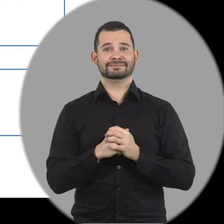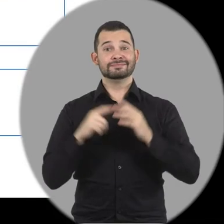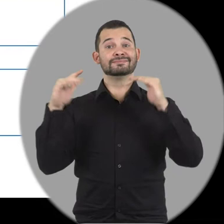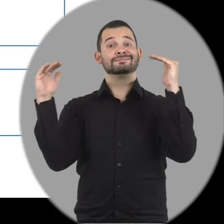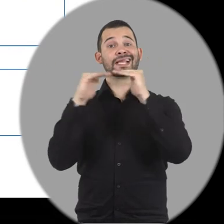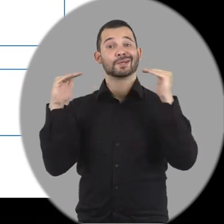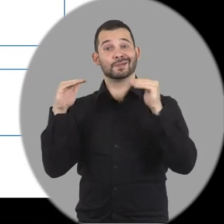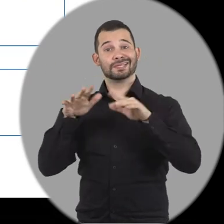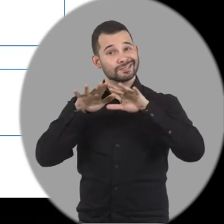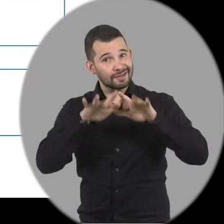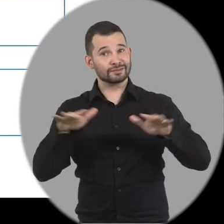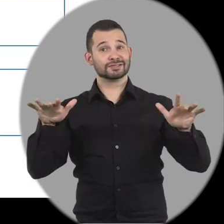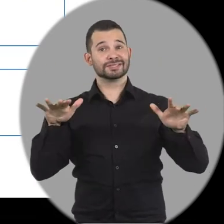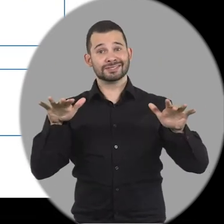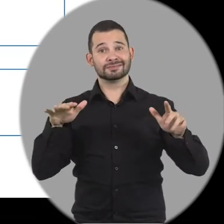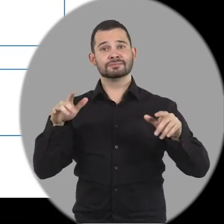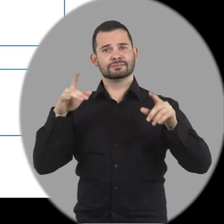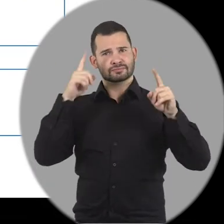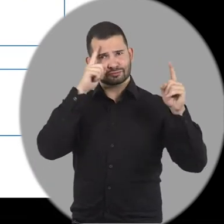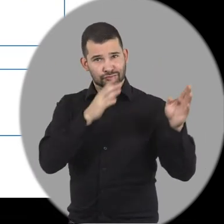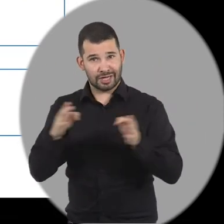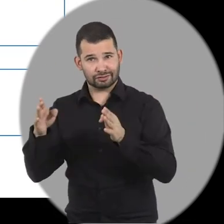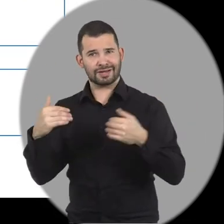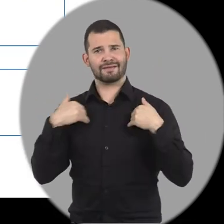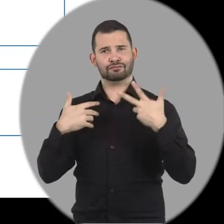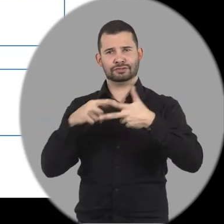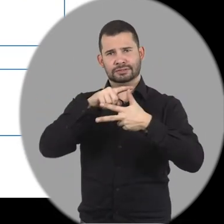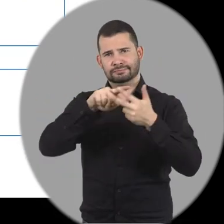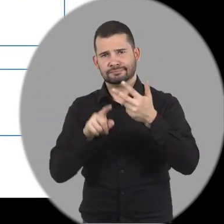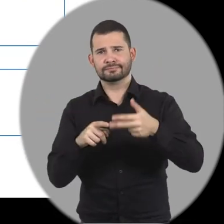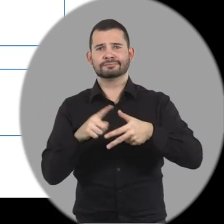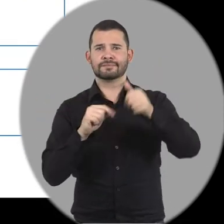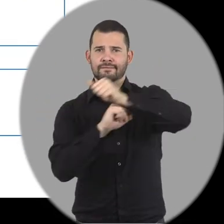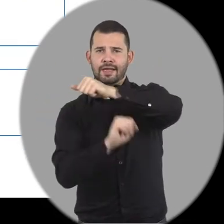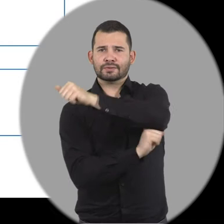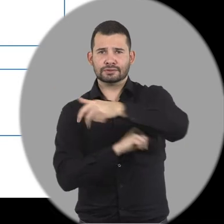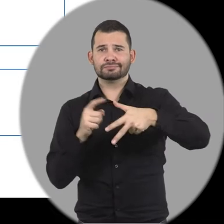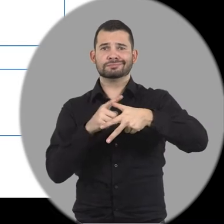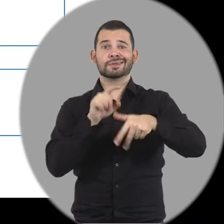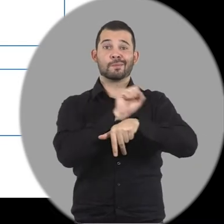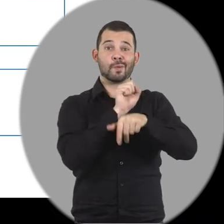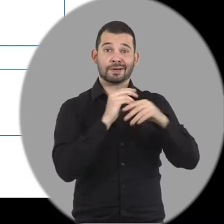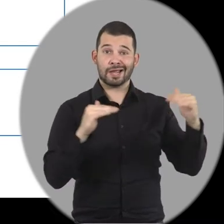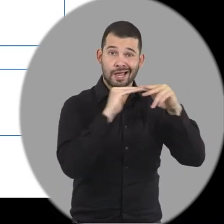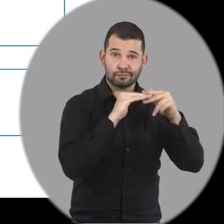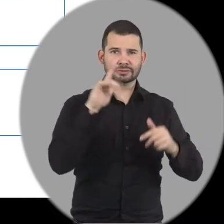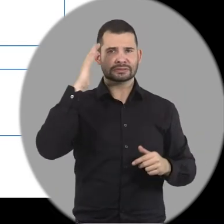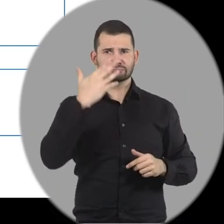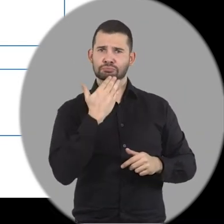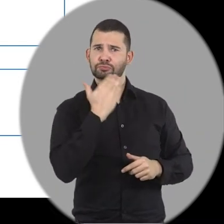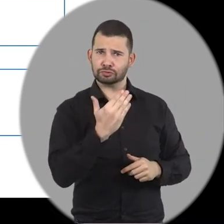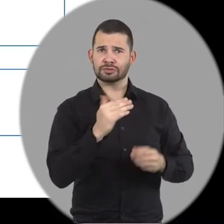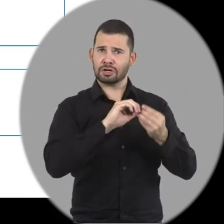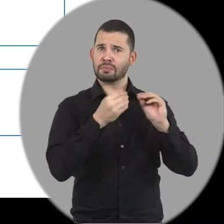Our equity, diversity, and inclusion strategy is anchored on three pillars. From an employment equity objective, we're doing very well when it comes to